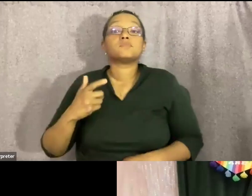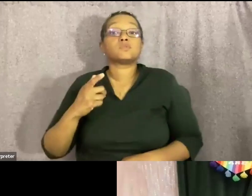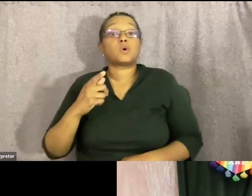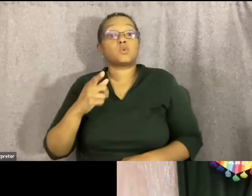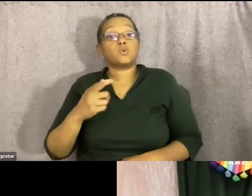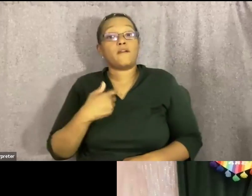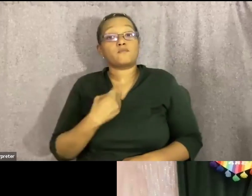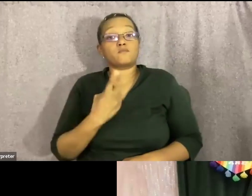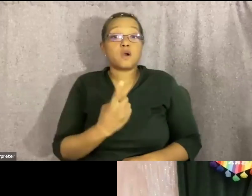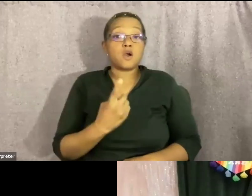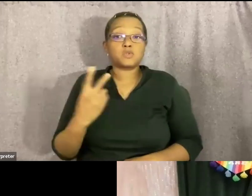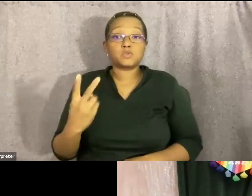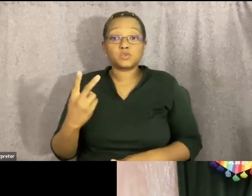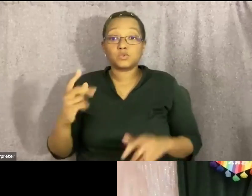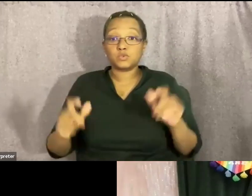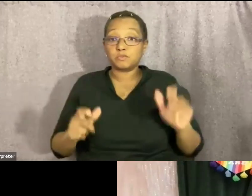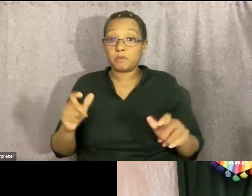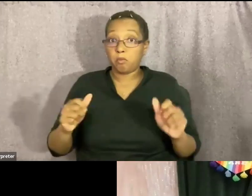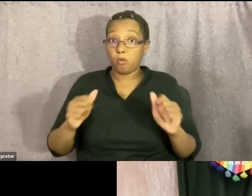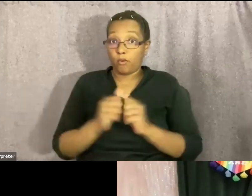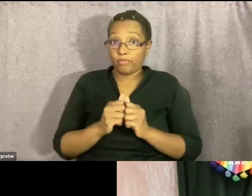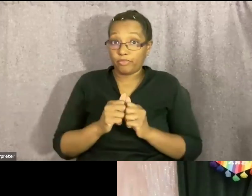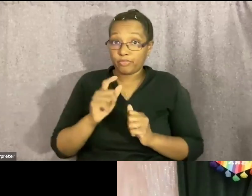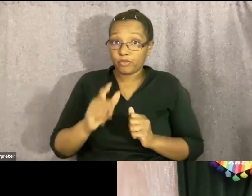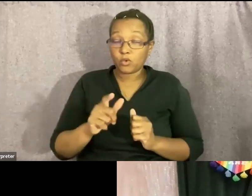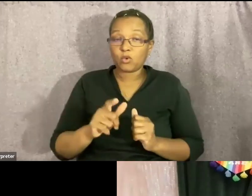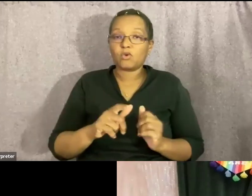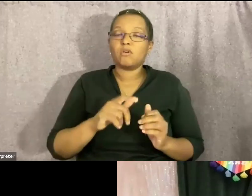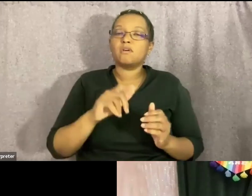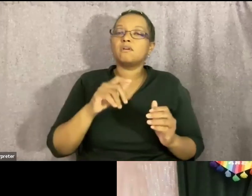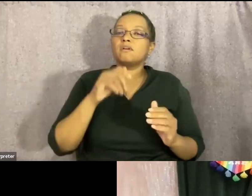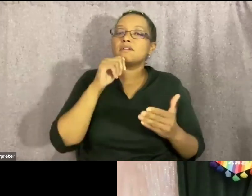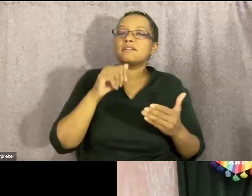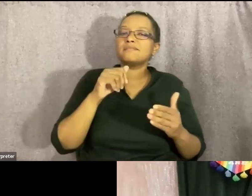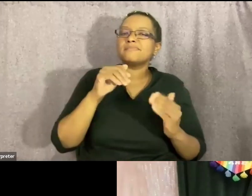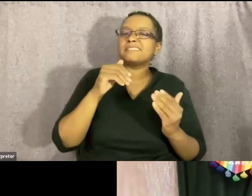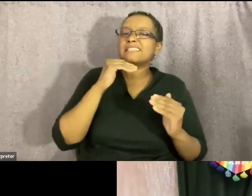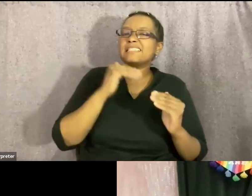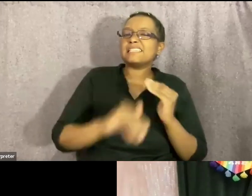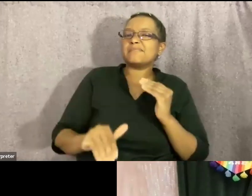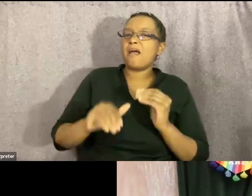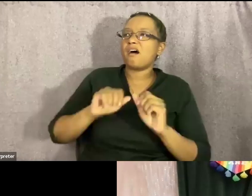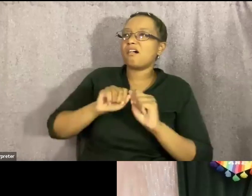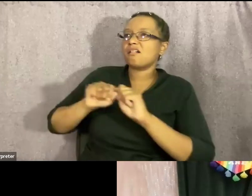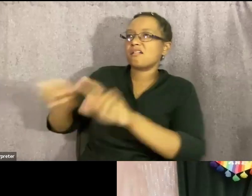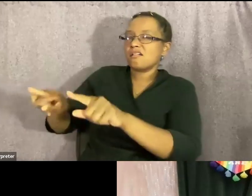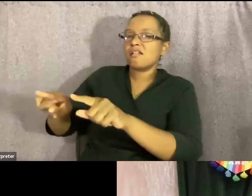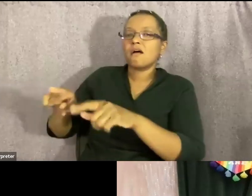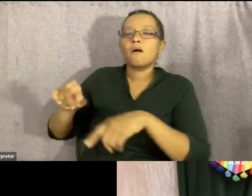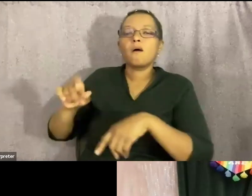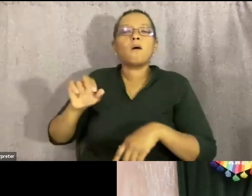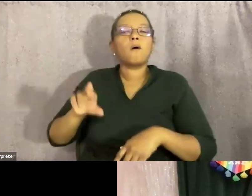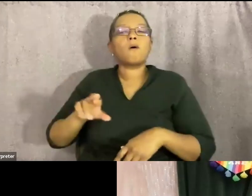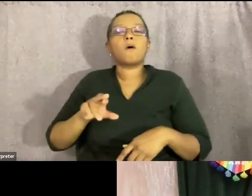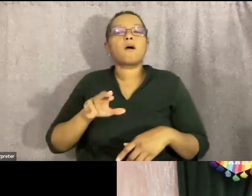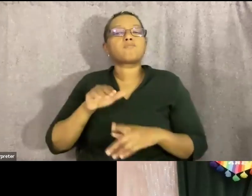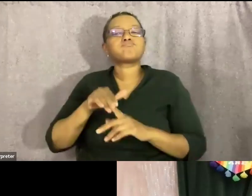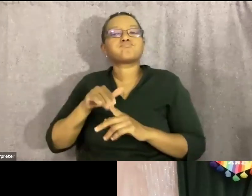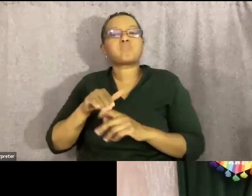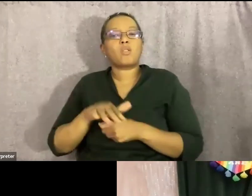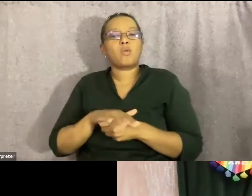now is like part of common like language that folks are using in all kinds of spaces. I think the